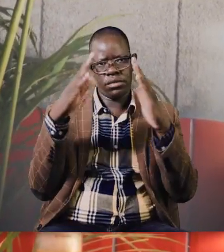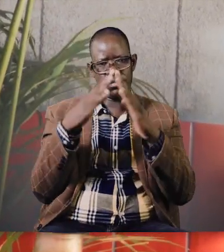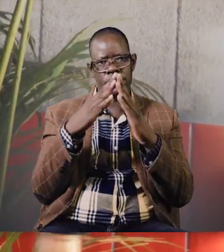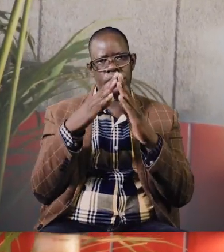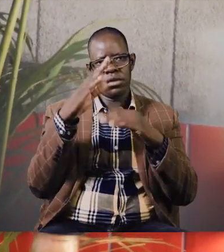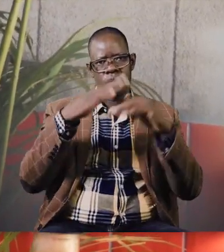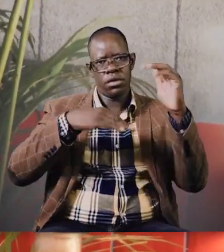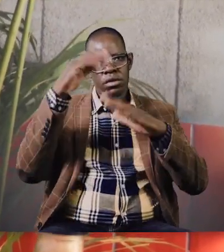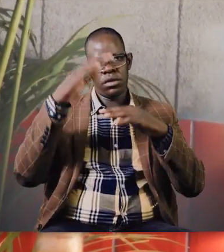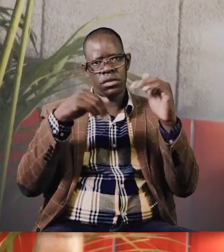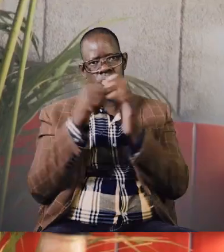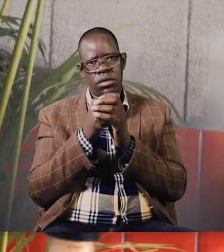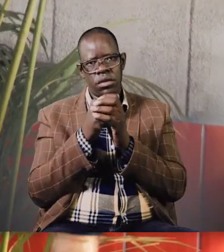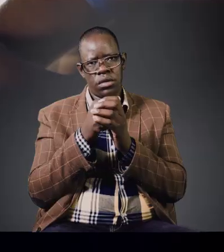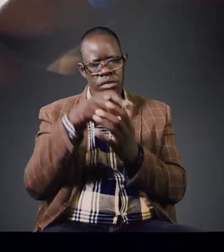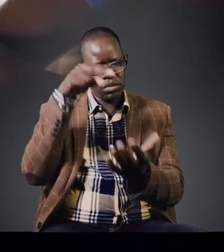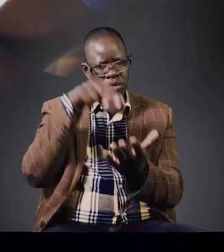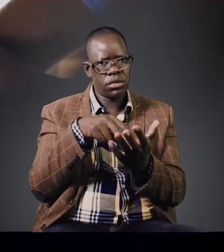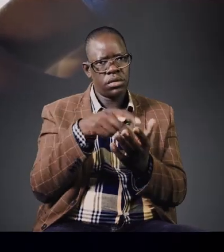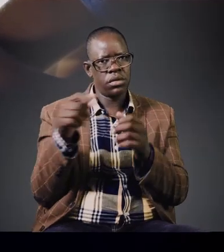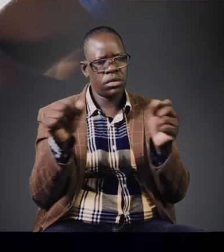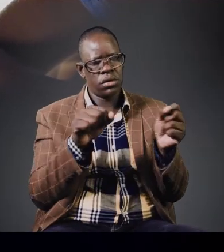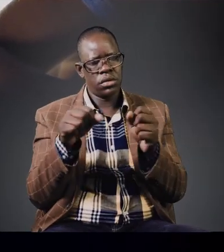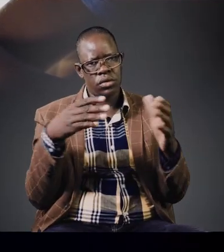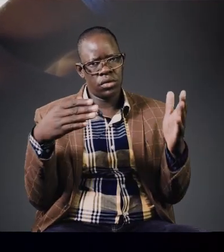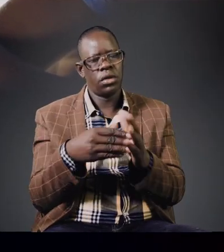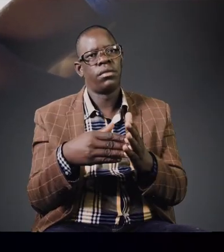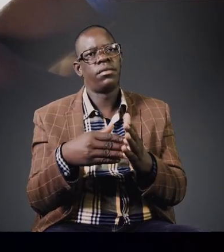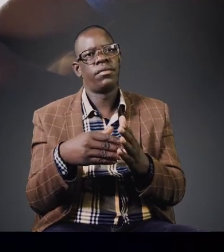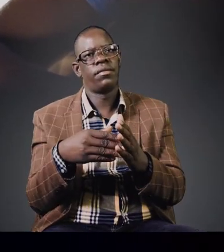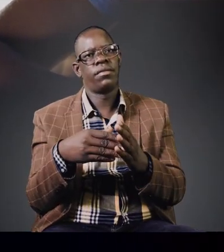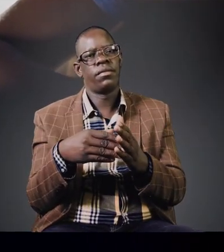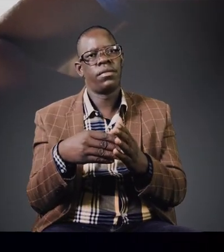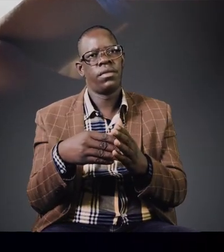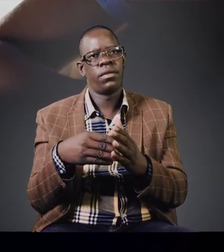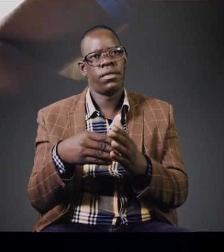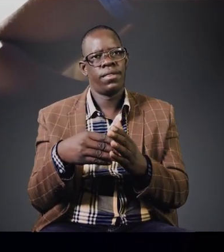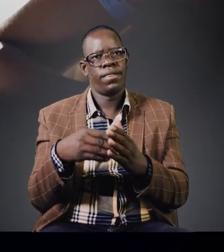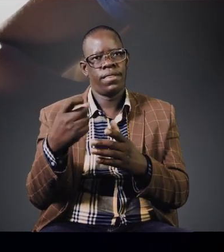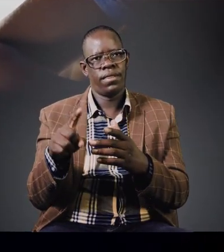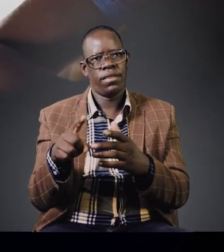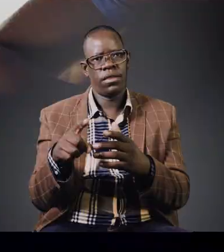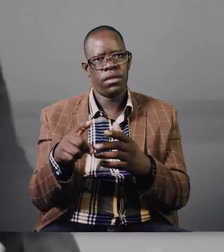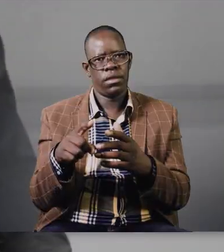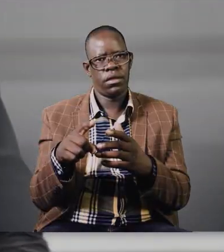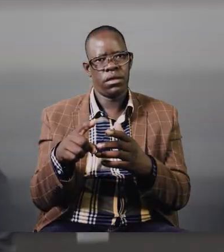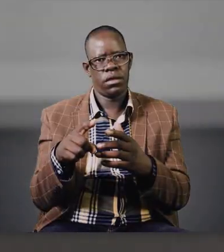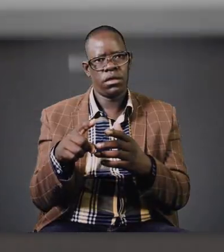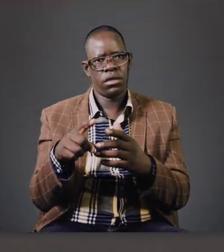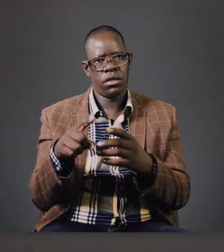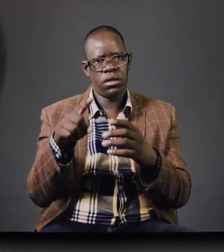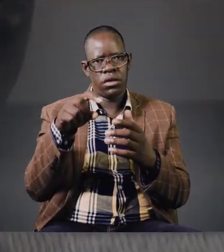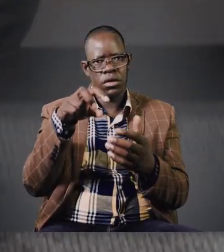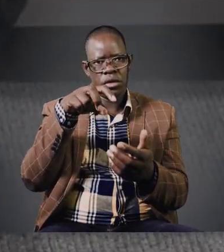following. Like, you should stay where you are until the shaking stops. Yeah. And then he also said, you should actually, drop down to the